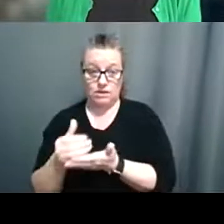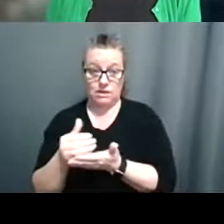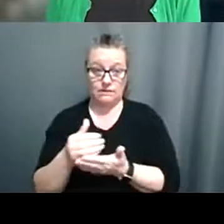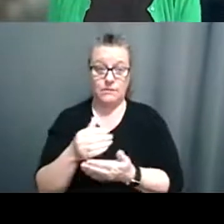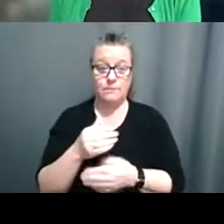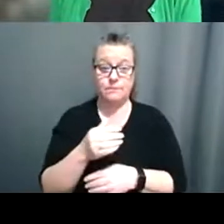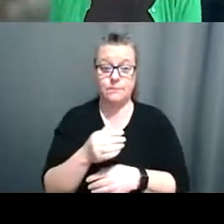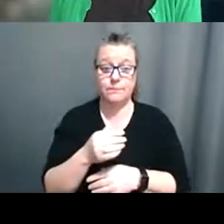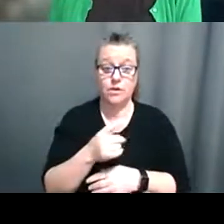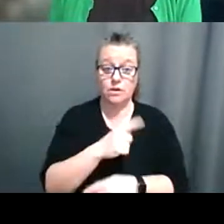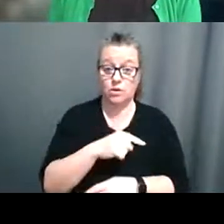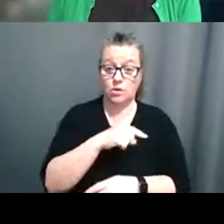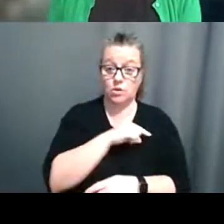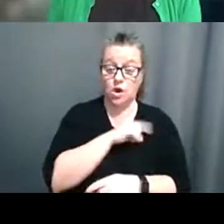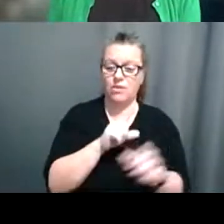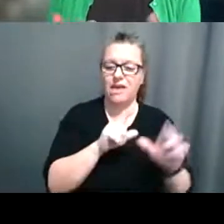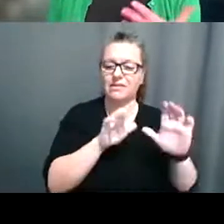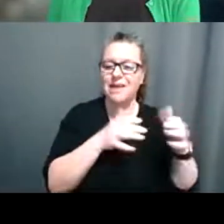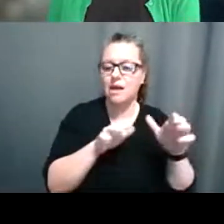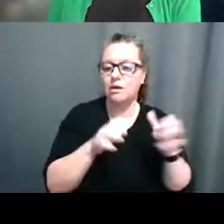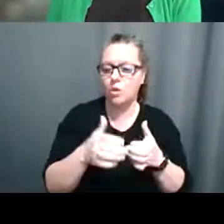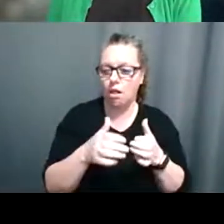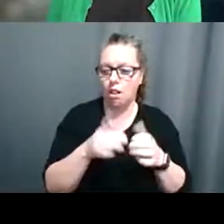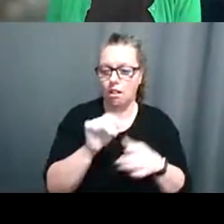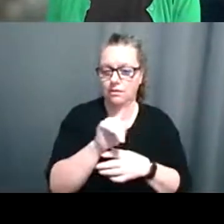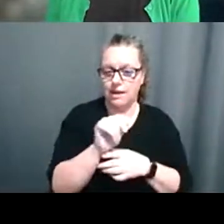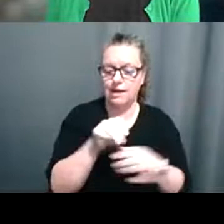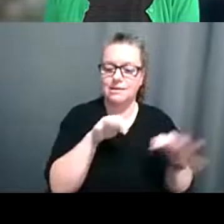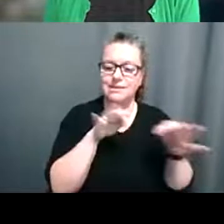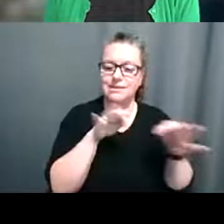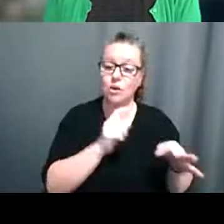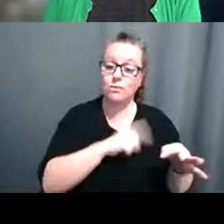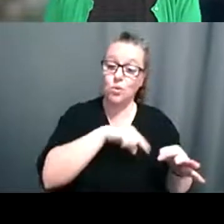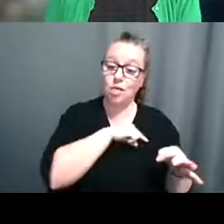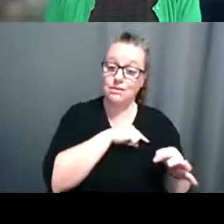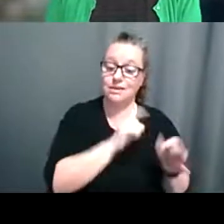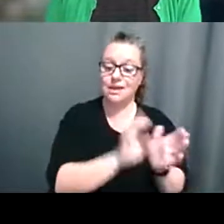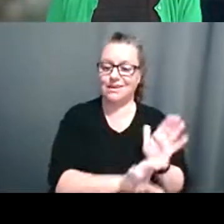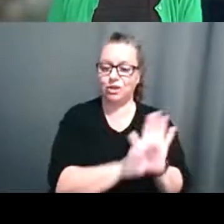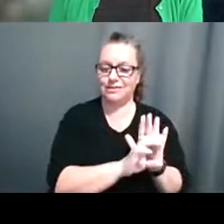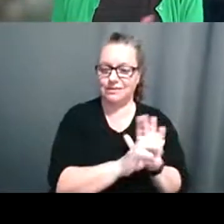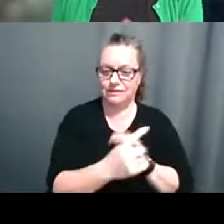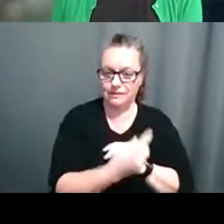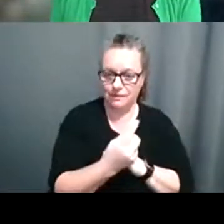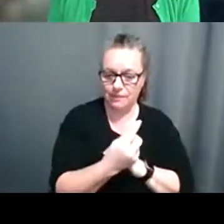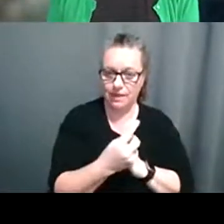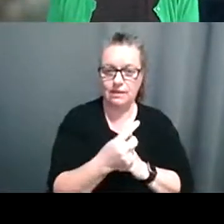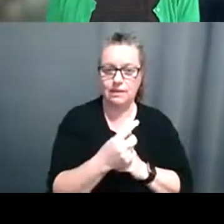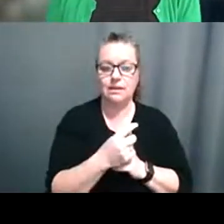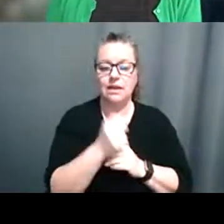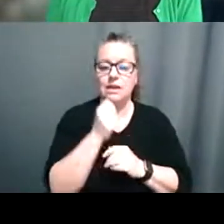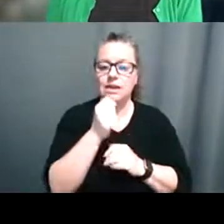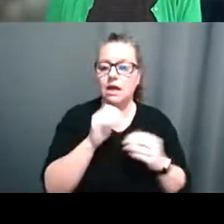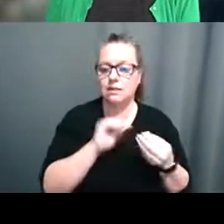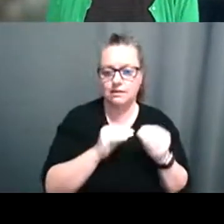Qualitative or categorical data describes the quality and characteristics of something. It is